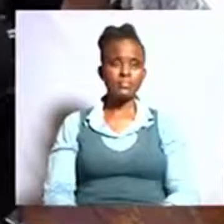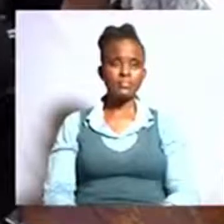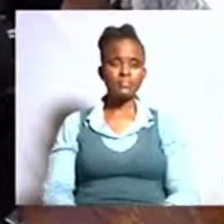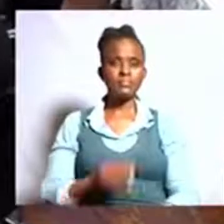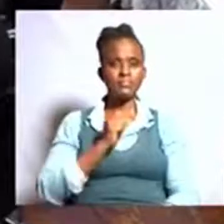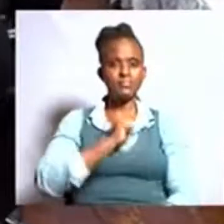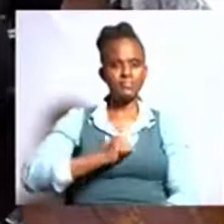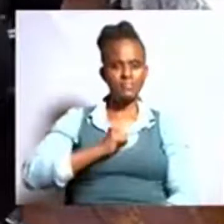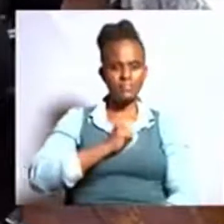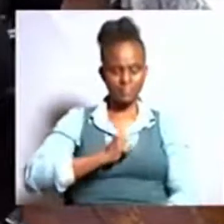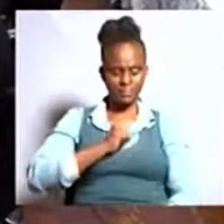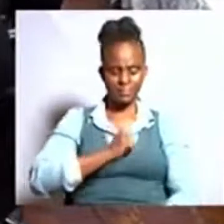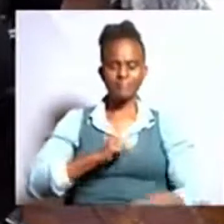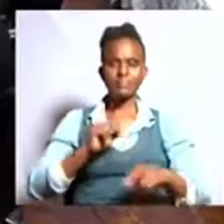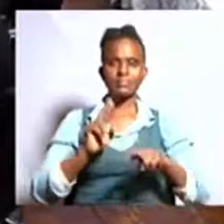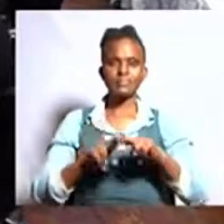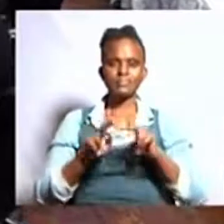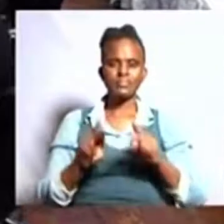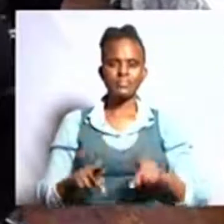Sorry. Chair,